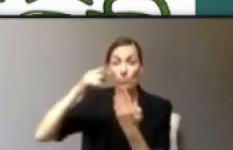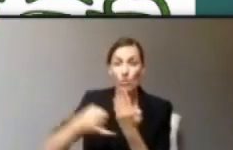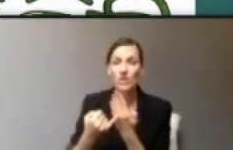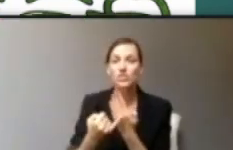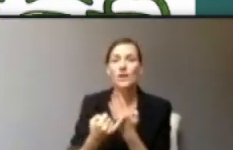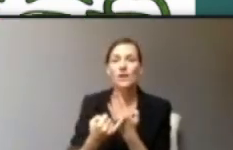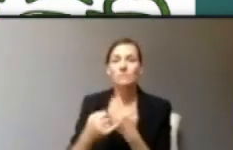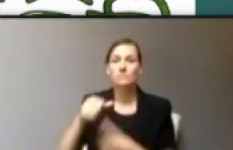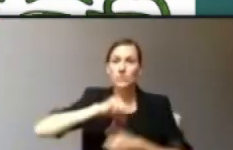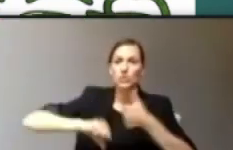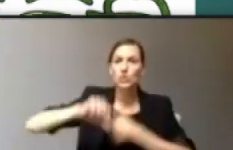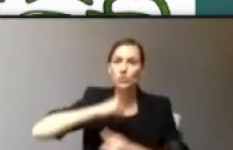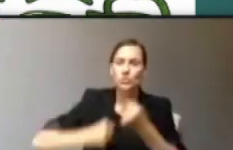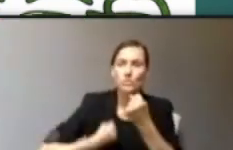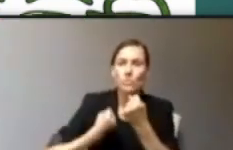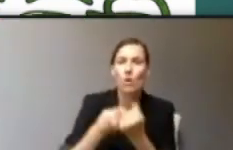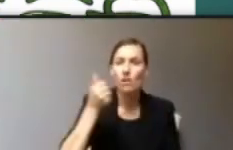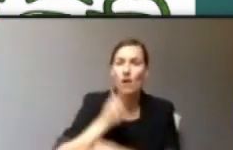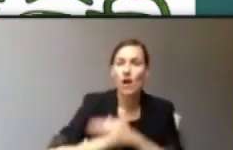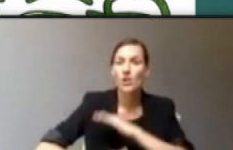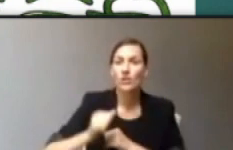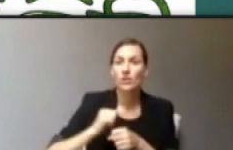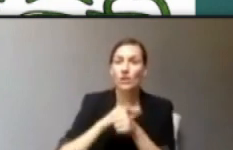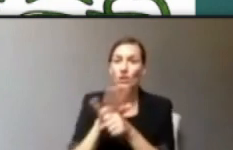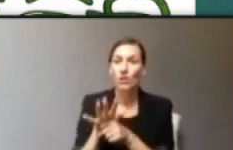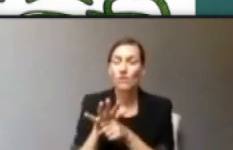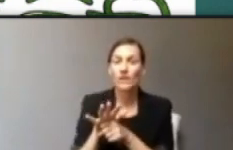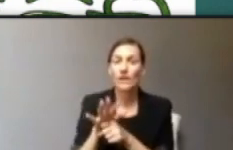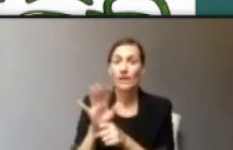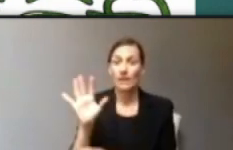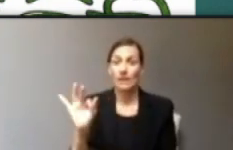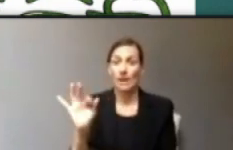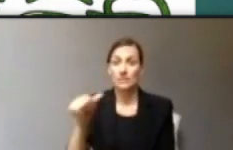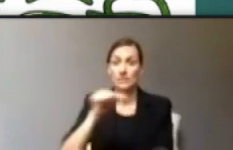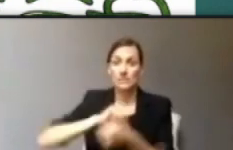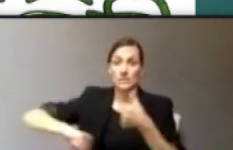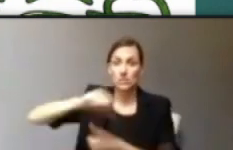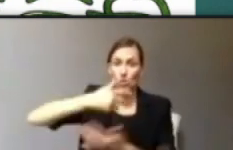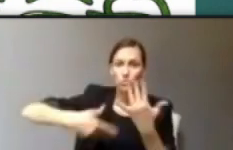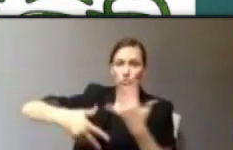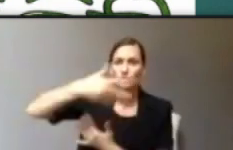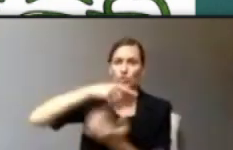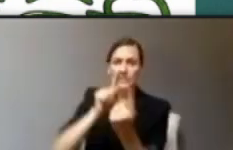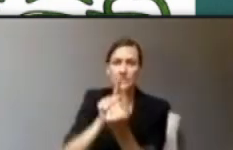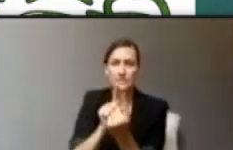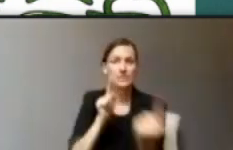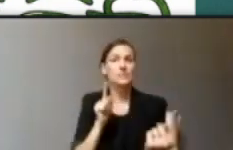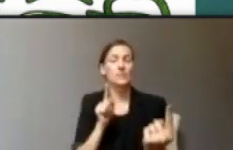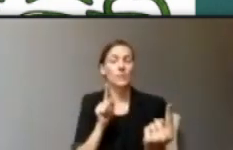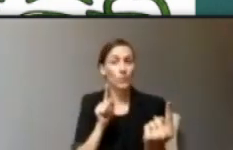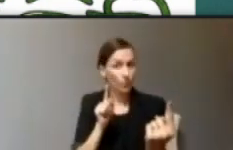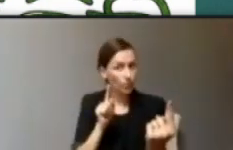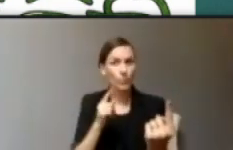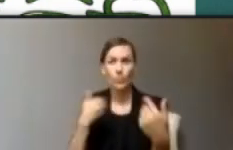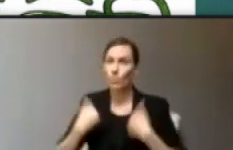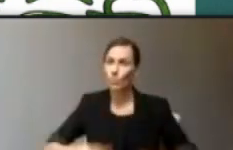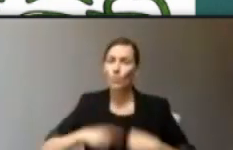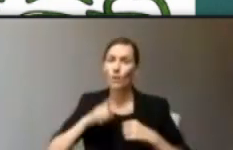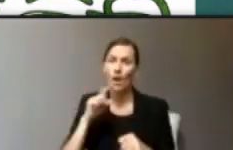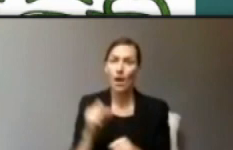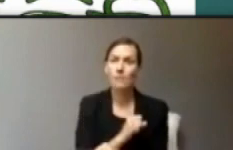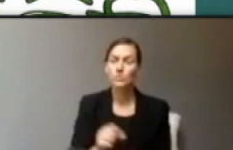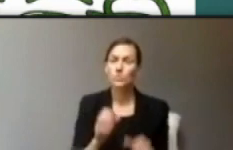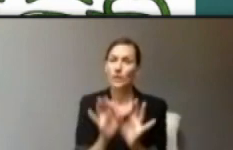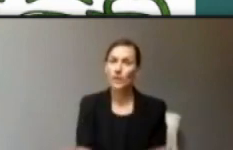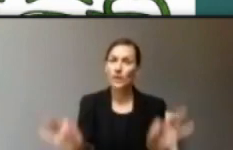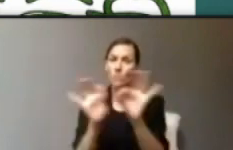support while under COVID-19 social distancing. This is absolutely on target and something that we're